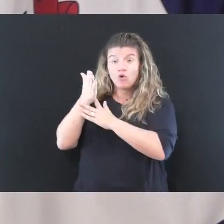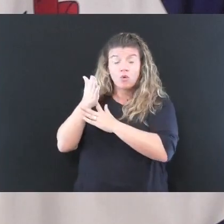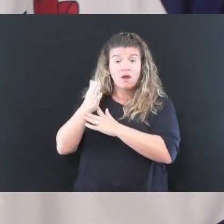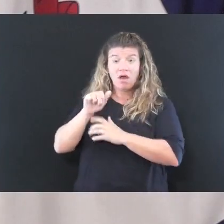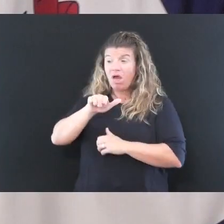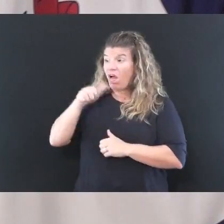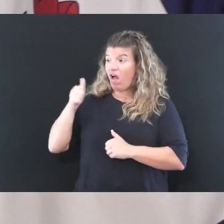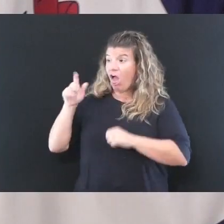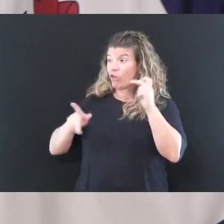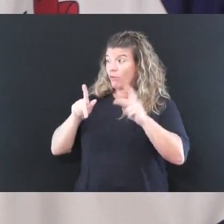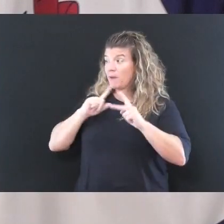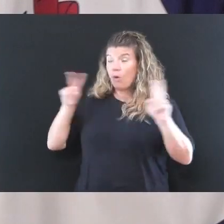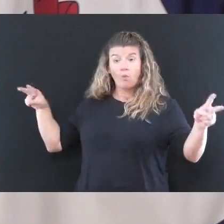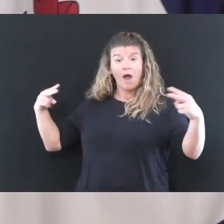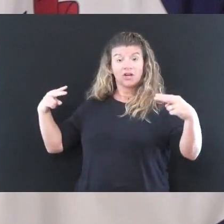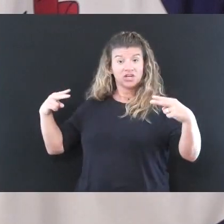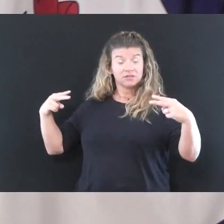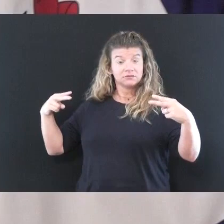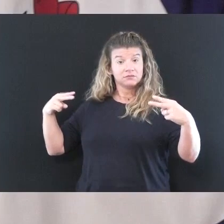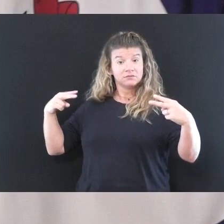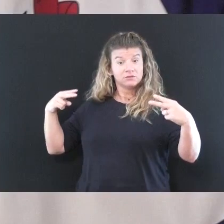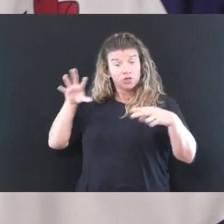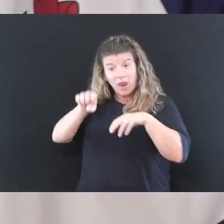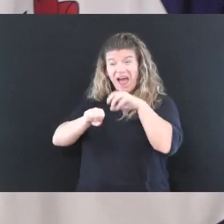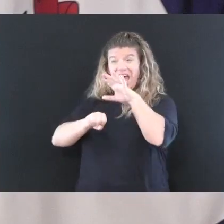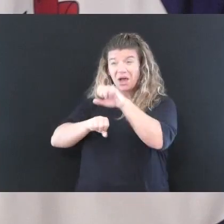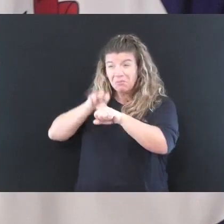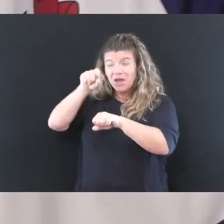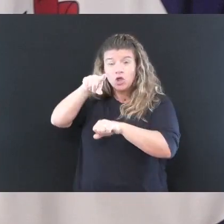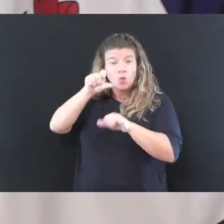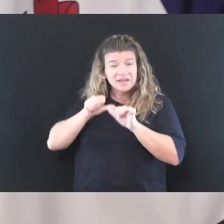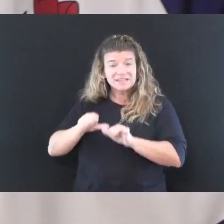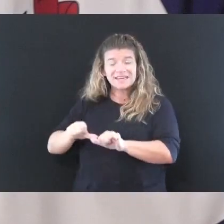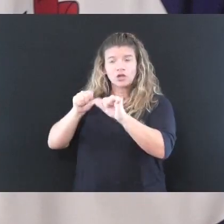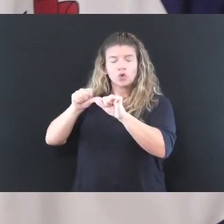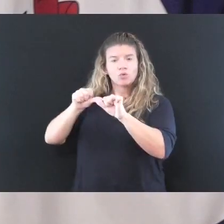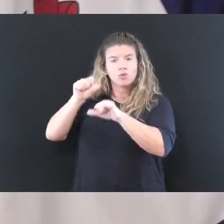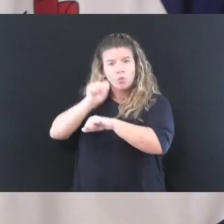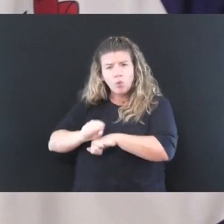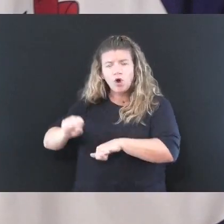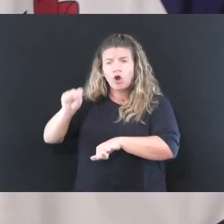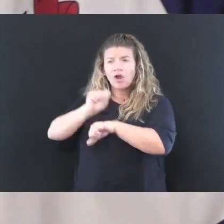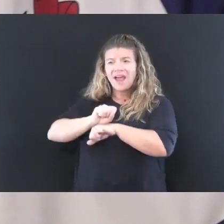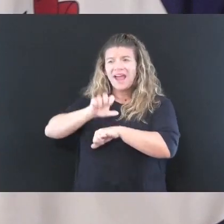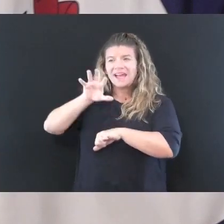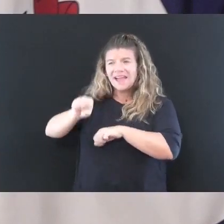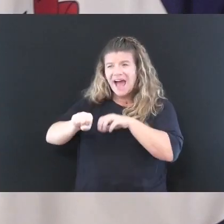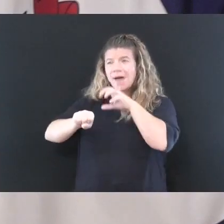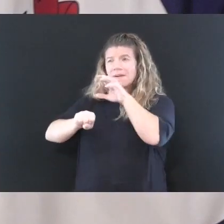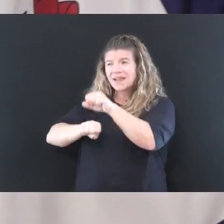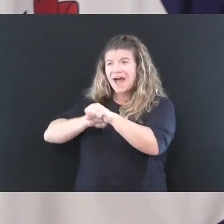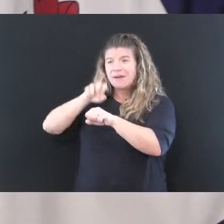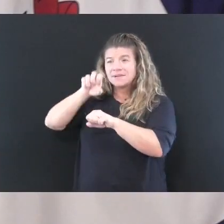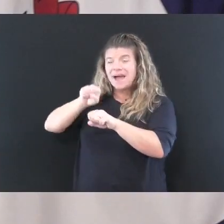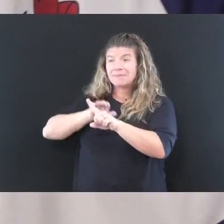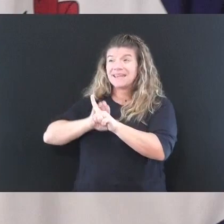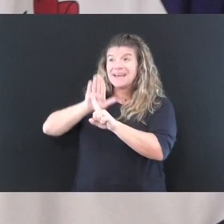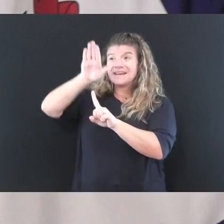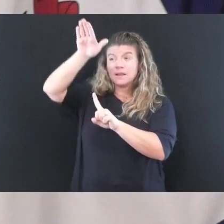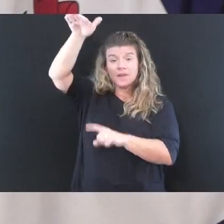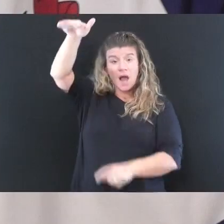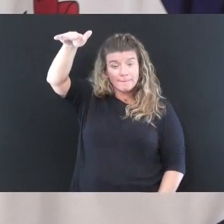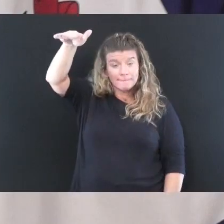you. And as you continue to trudge on and go on to get to the peak, you'll never,